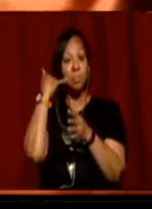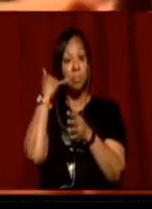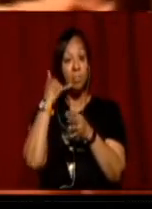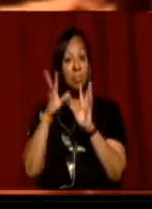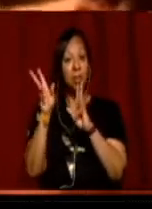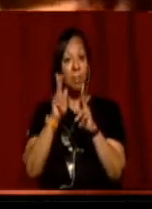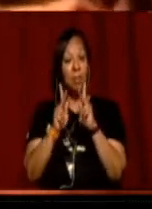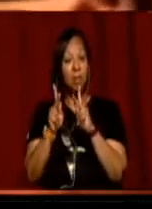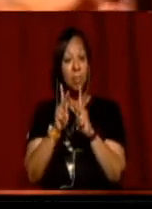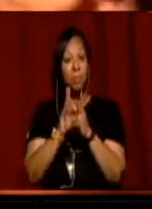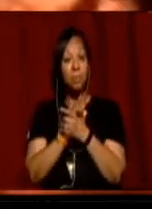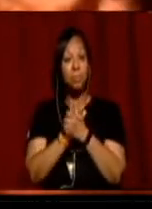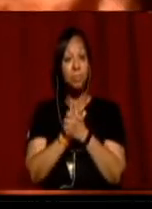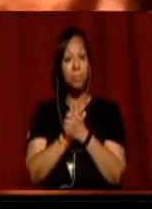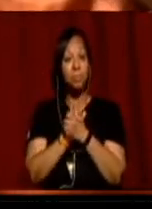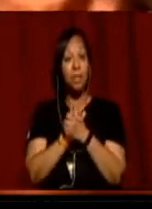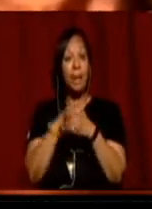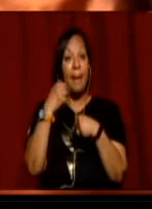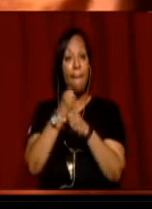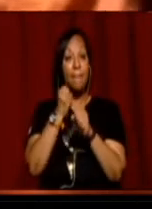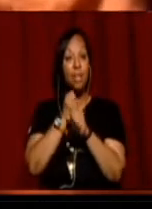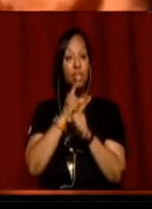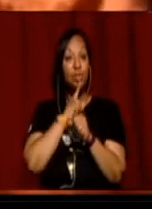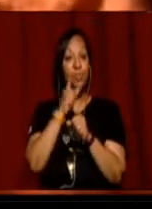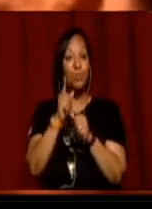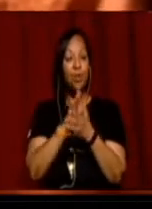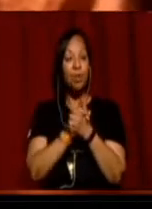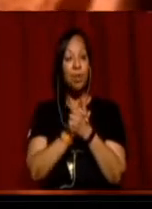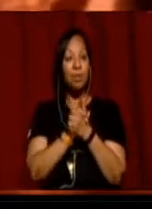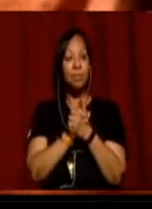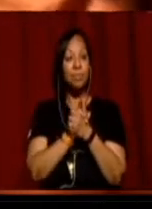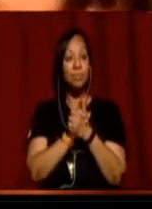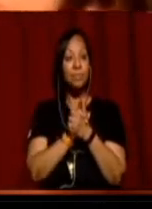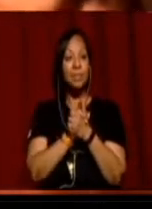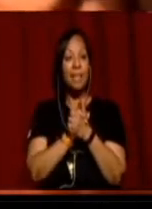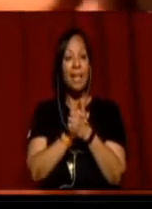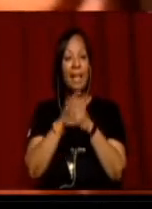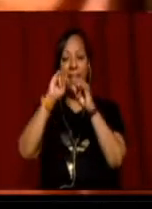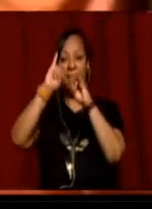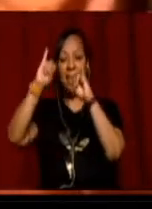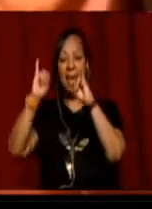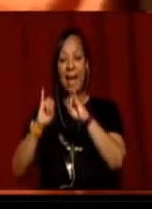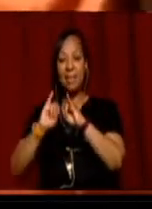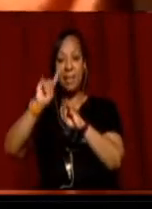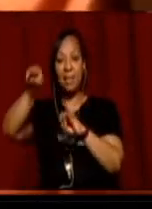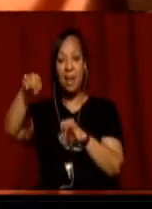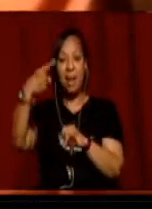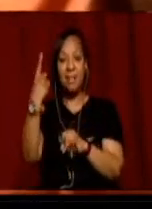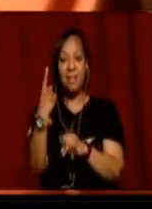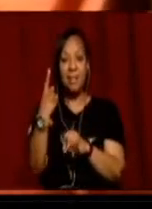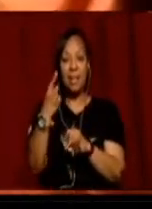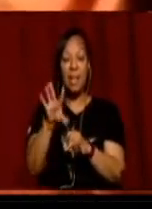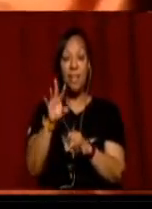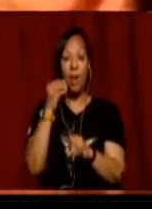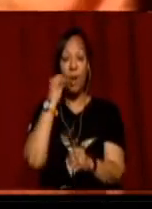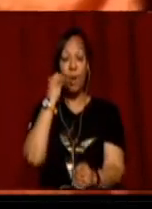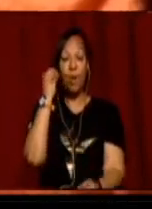of the case, and we make sure that the case is able to be in isolation and the contacts are in